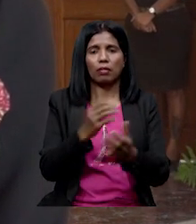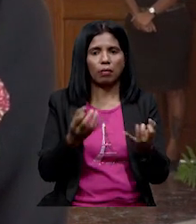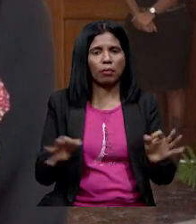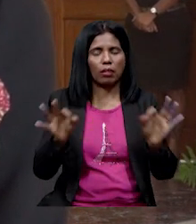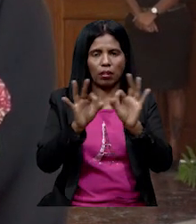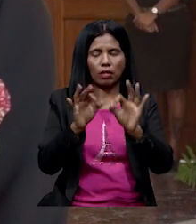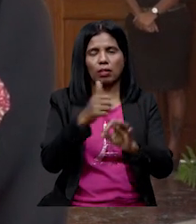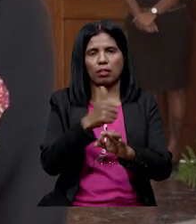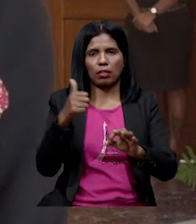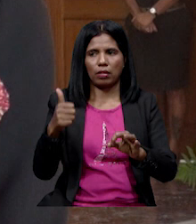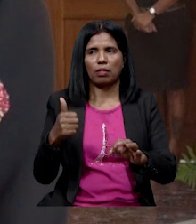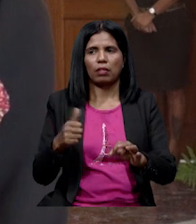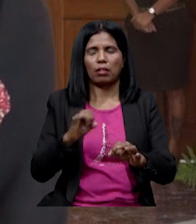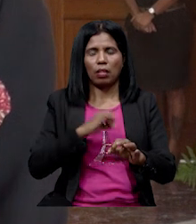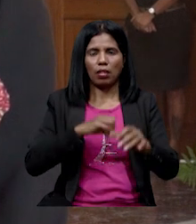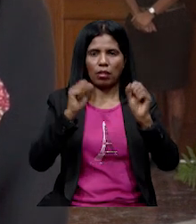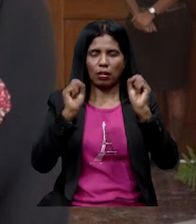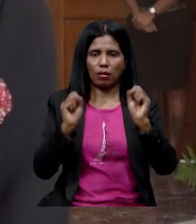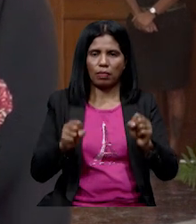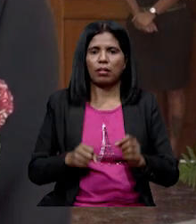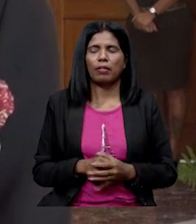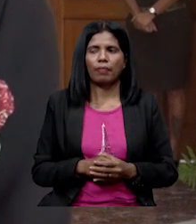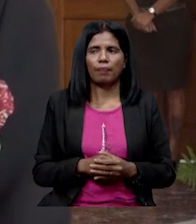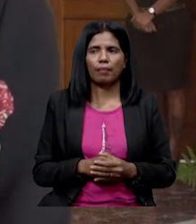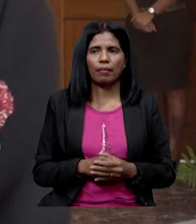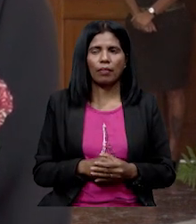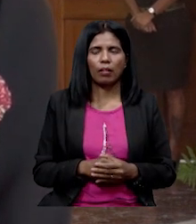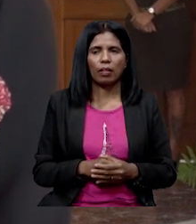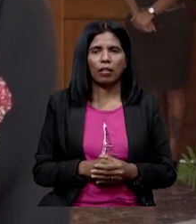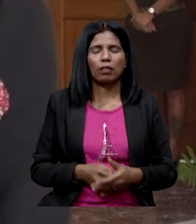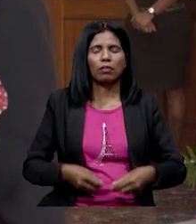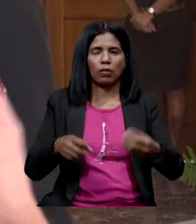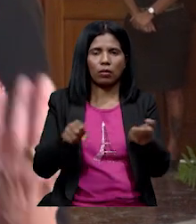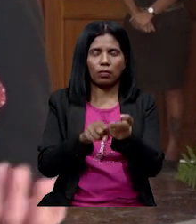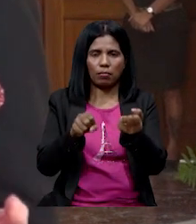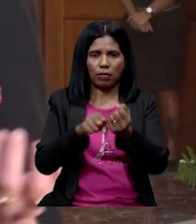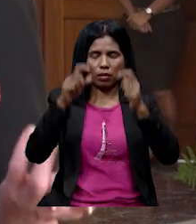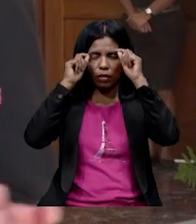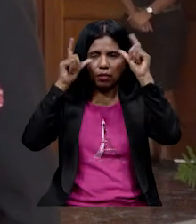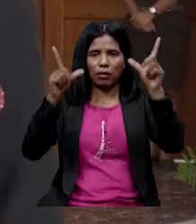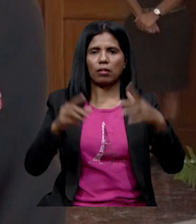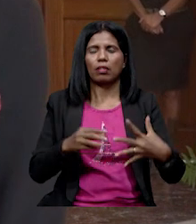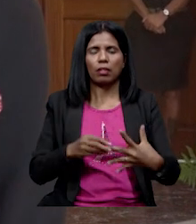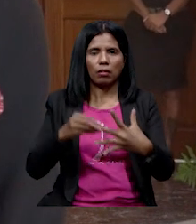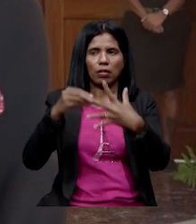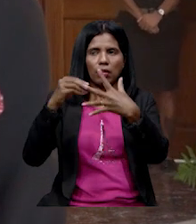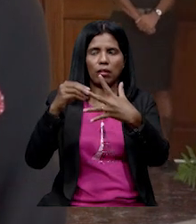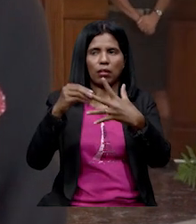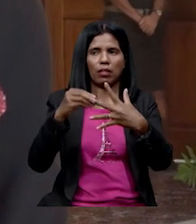do hope that we can do together more, Poland and Timor-Leste, especially as